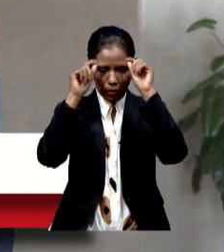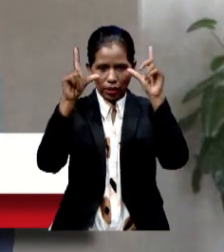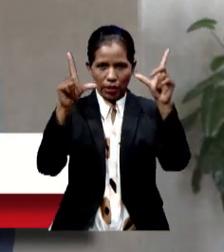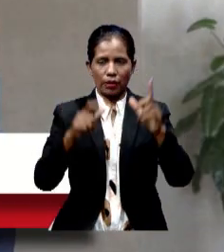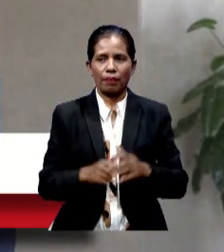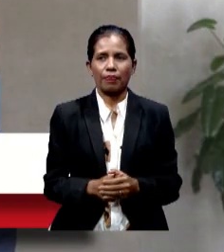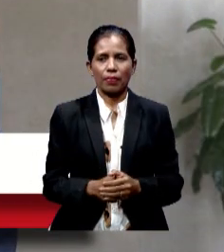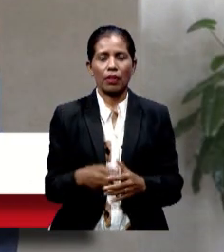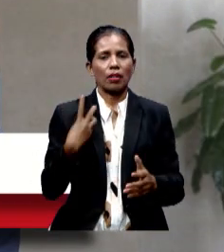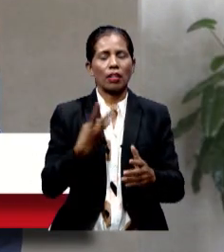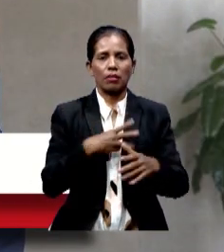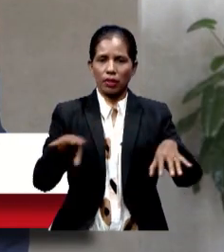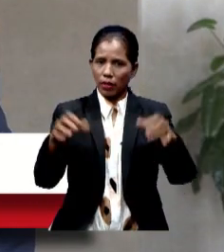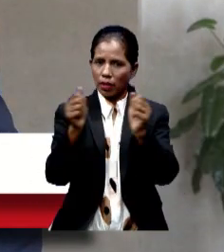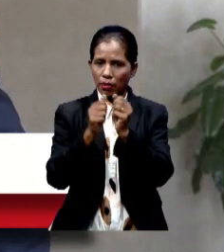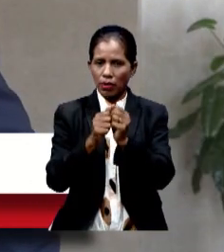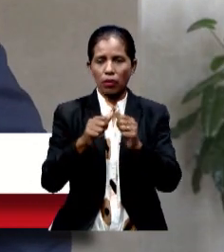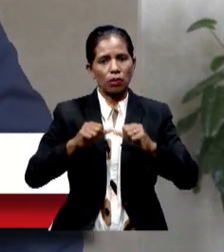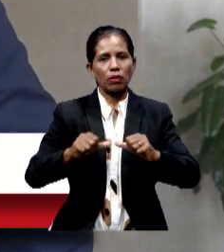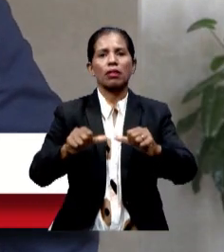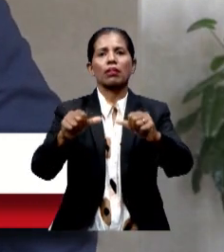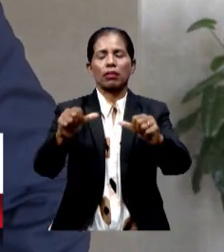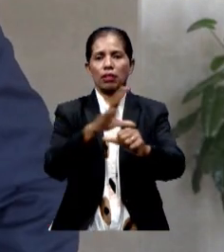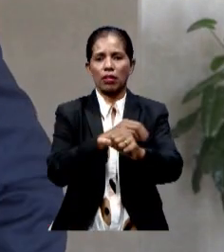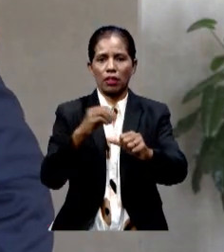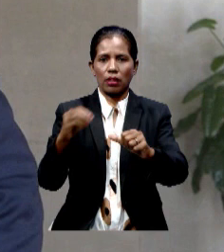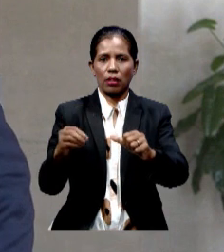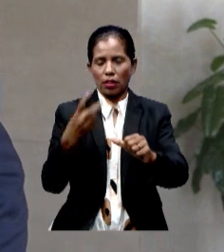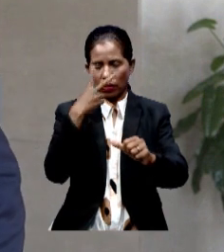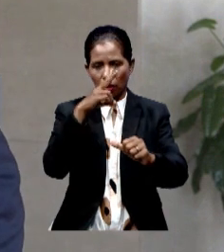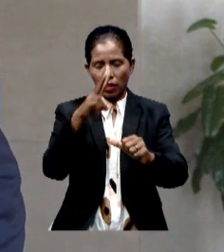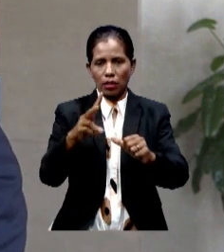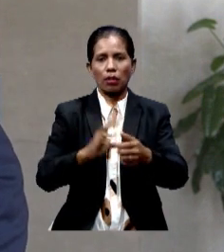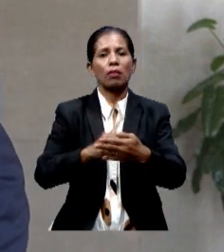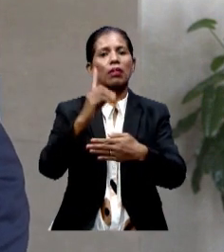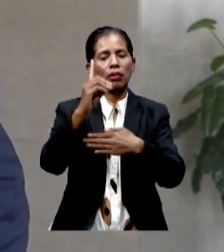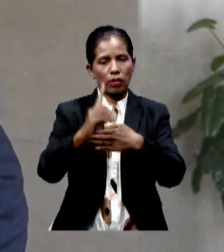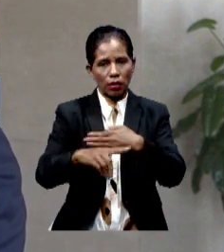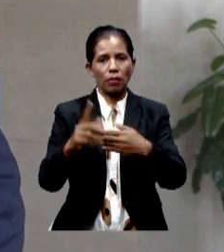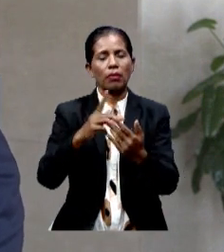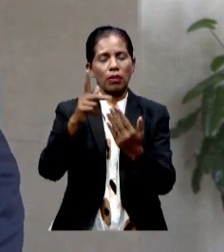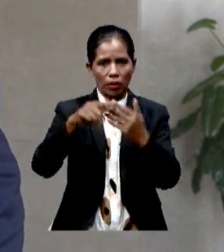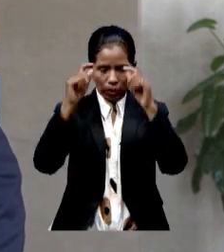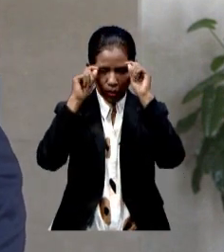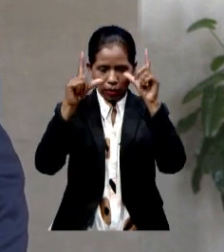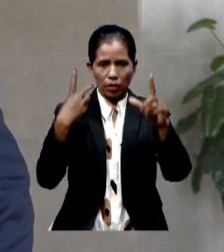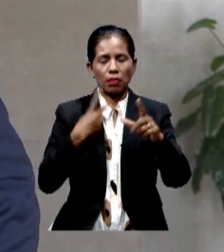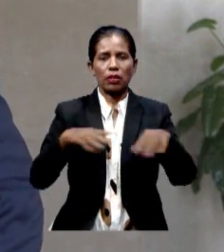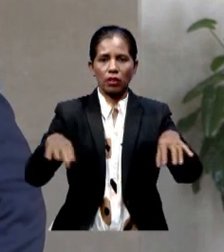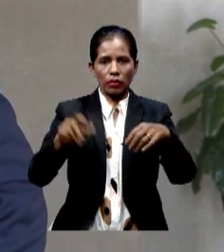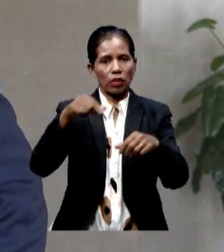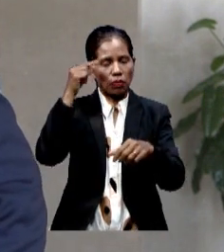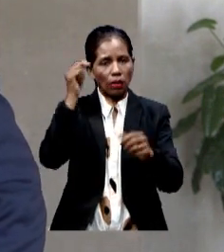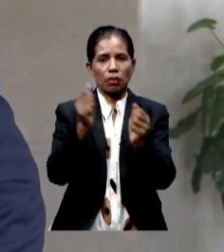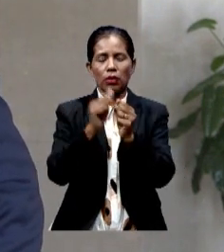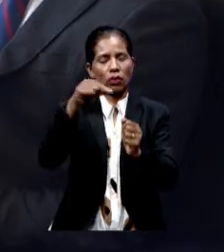the Millennium Challenge Corporation, we will continue to focus on development programs in Timor-Leste and working with the government of Timor-Leste and